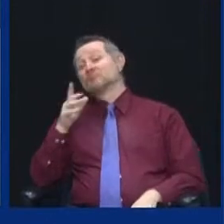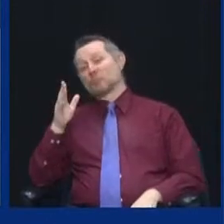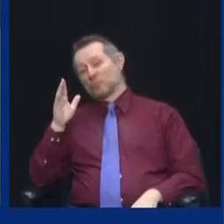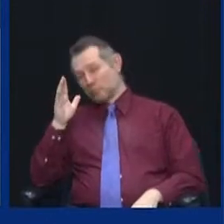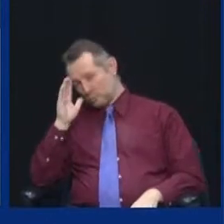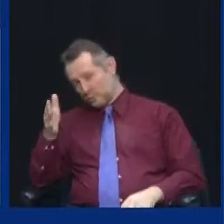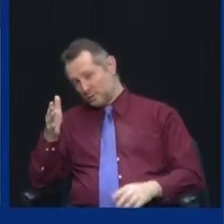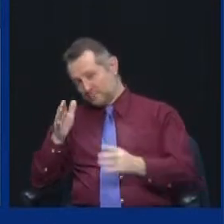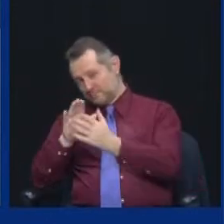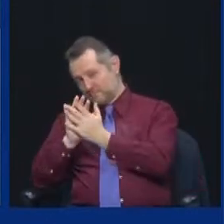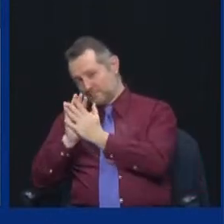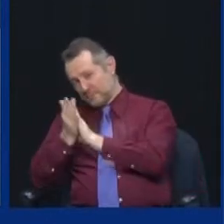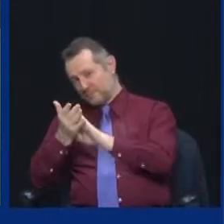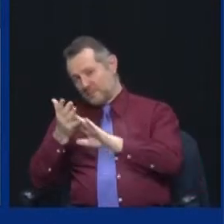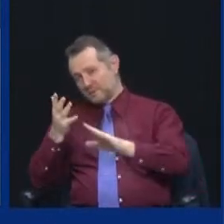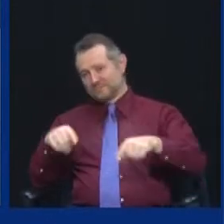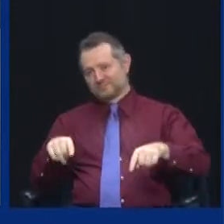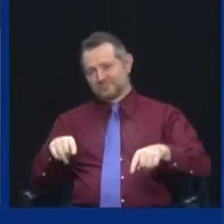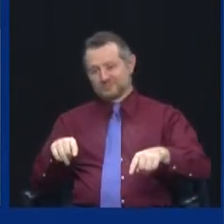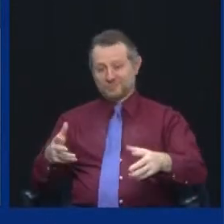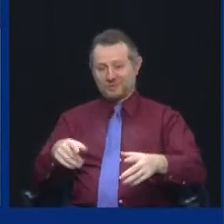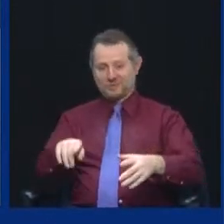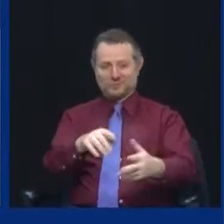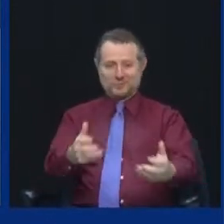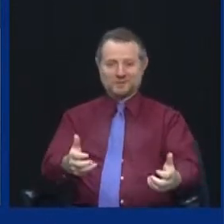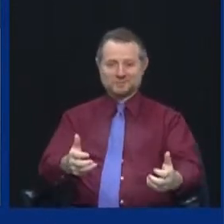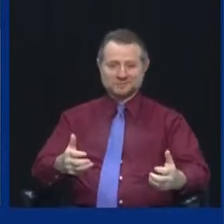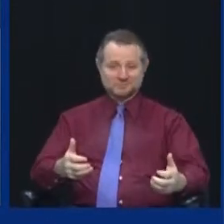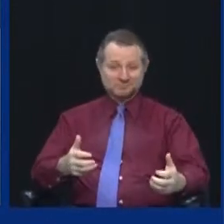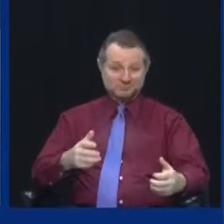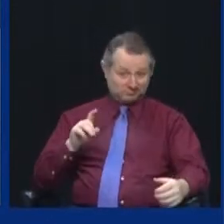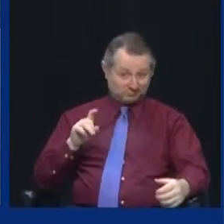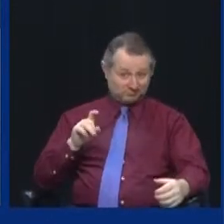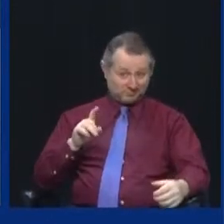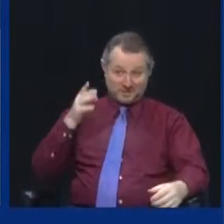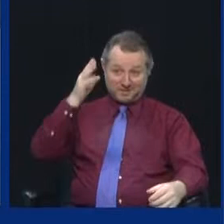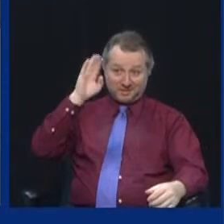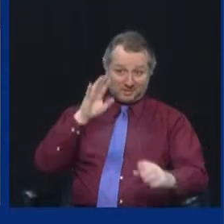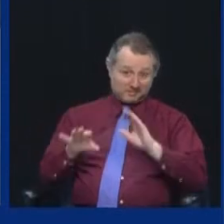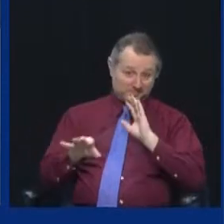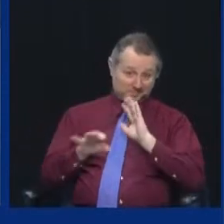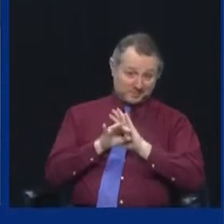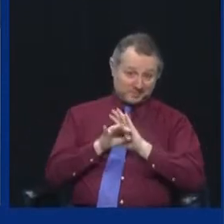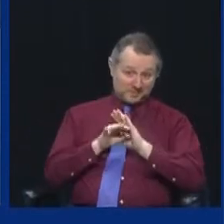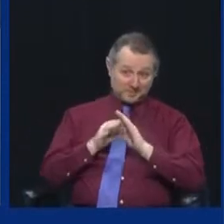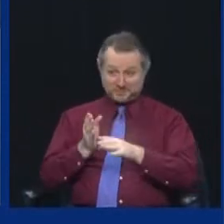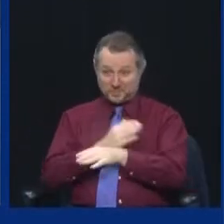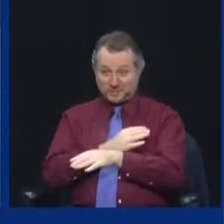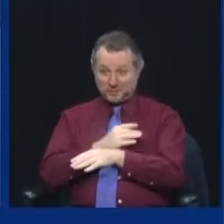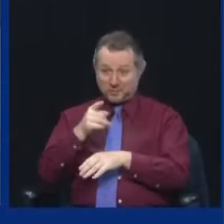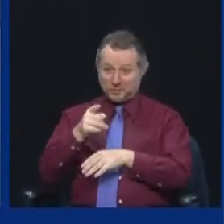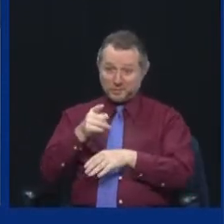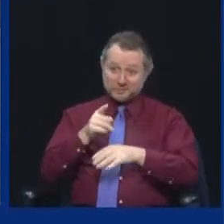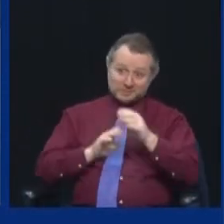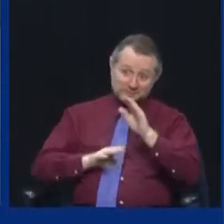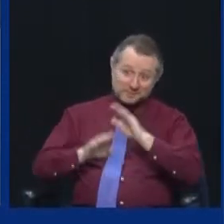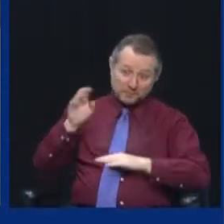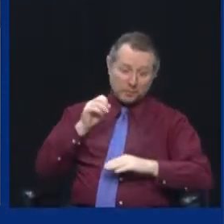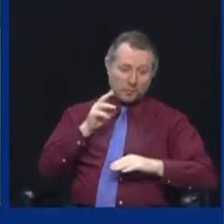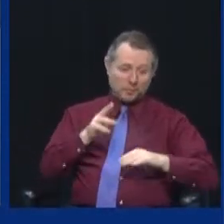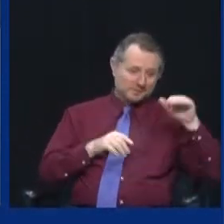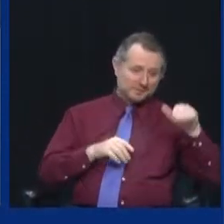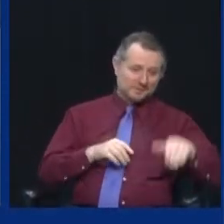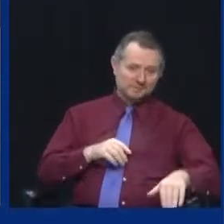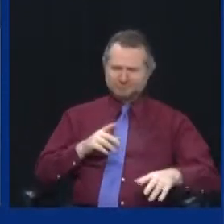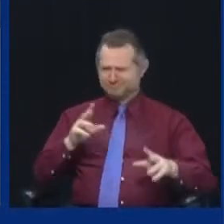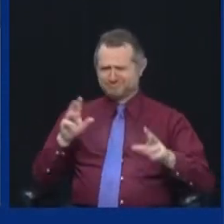it. There is nothing predestined or predetermined here. Nobody's been here before. Nobody in